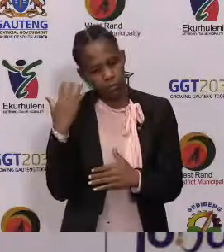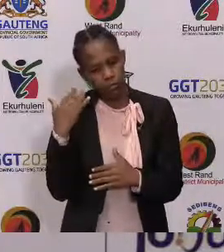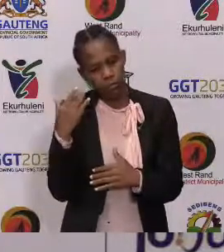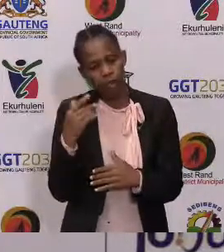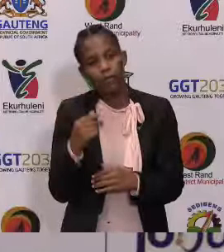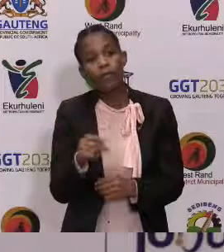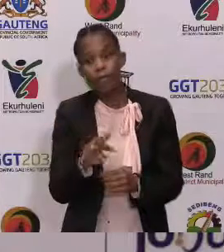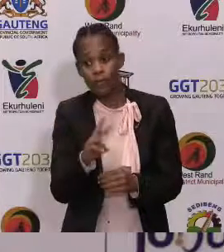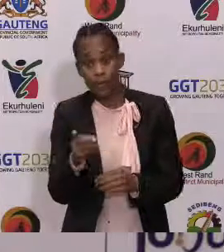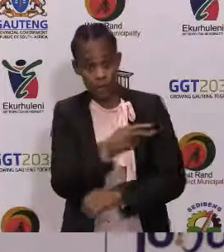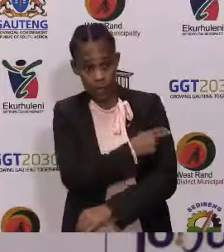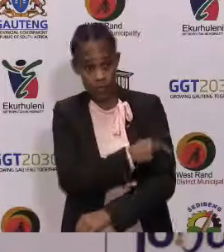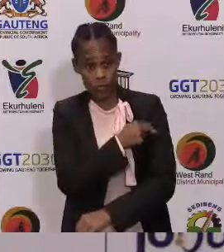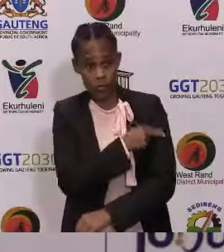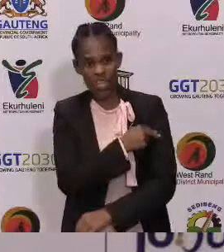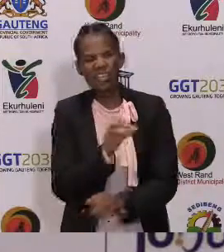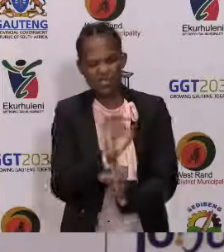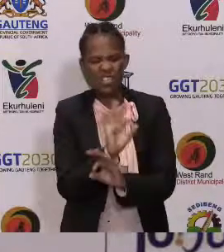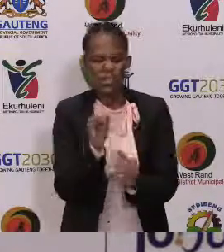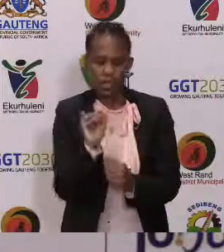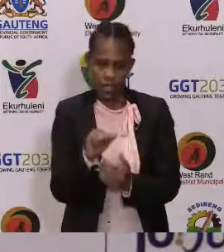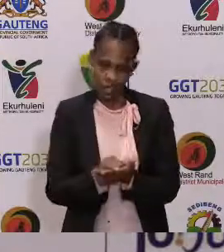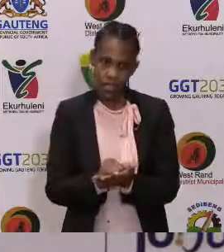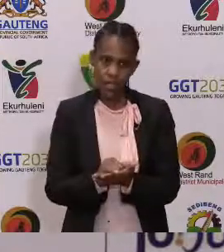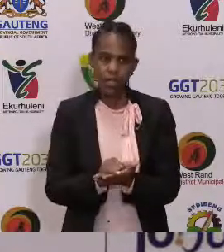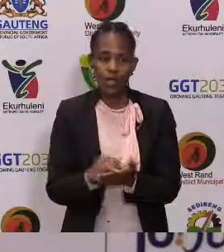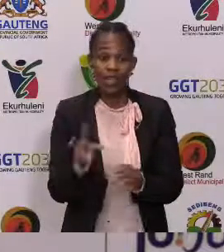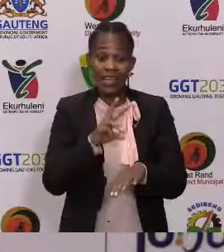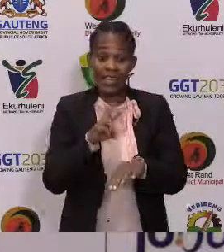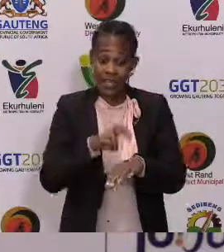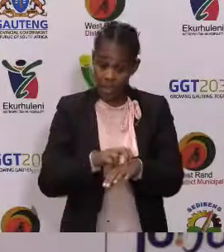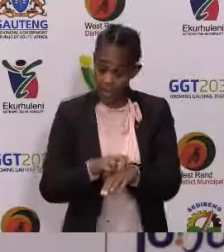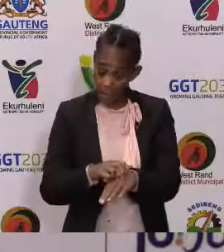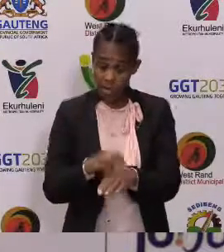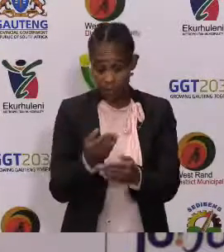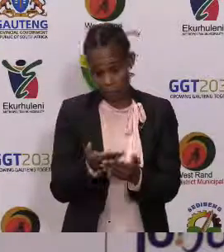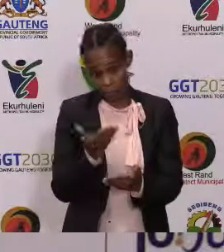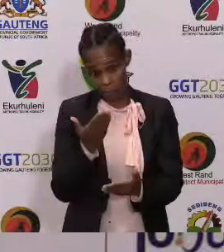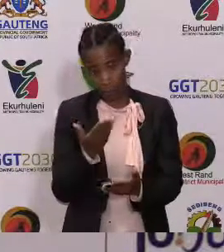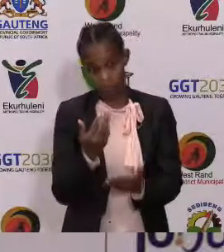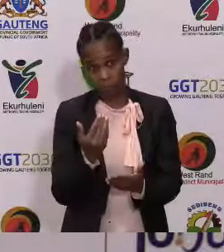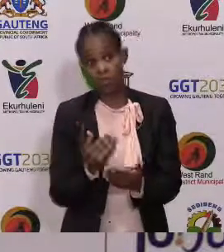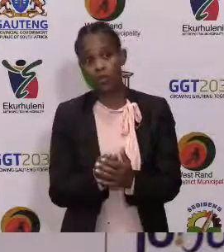hospitals. And we were clear that should a need arise.